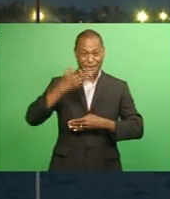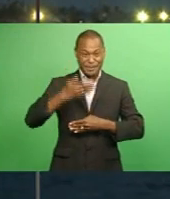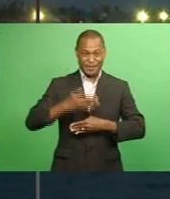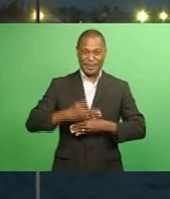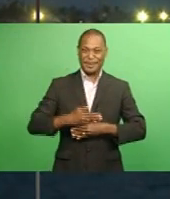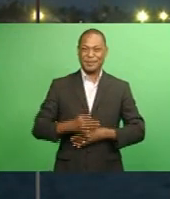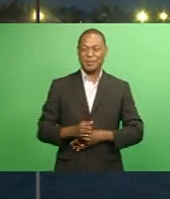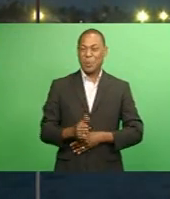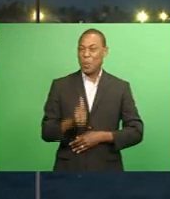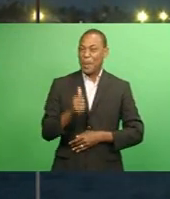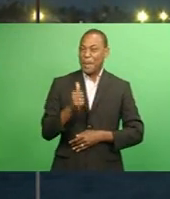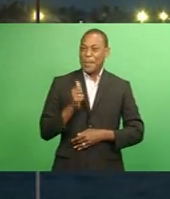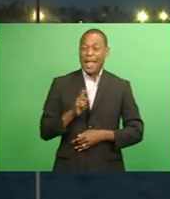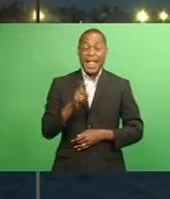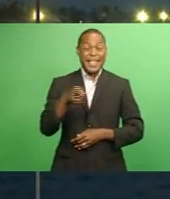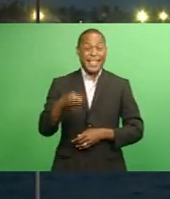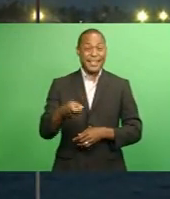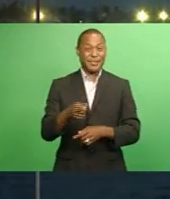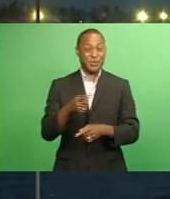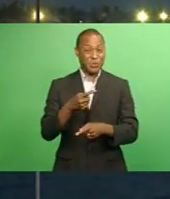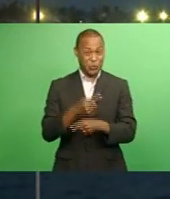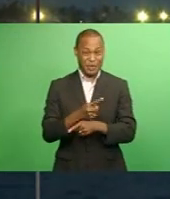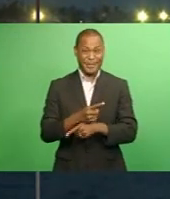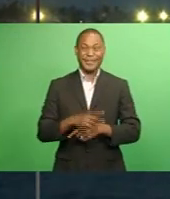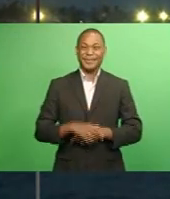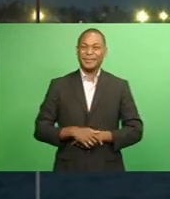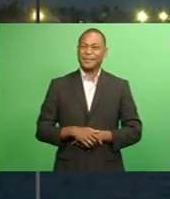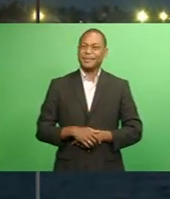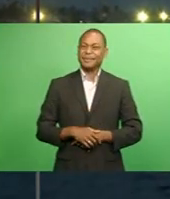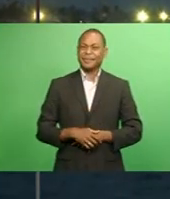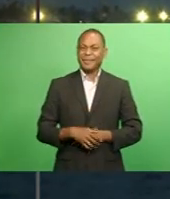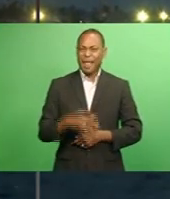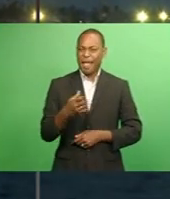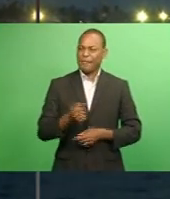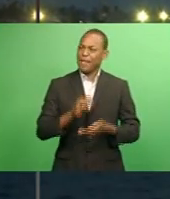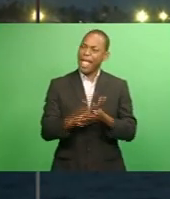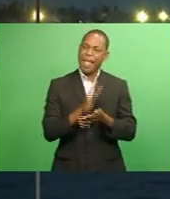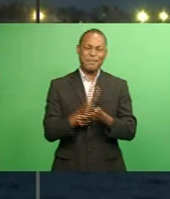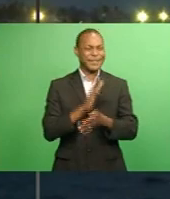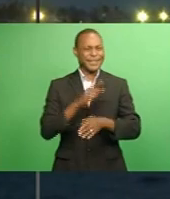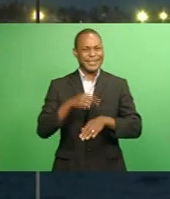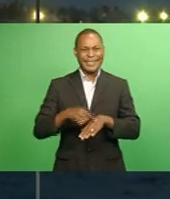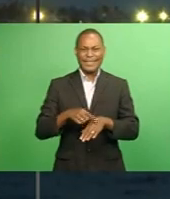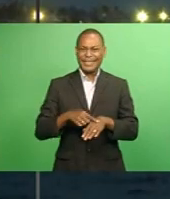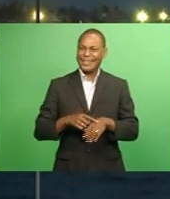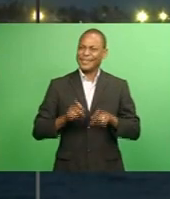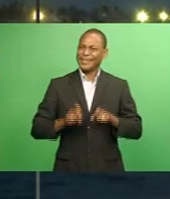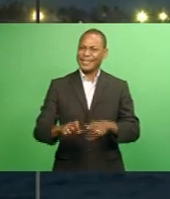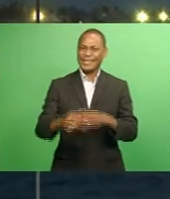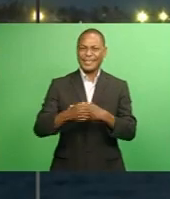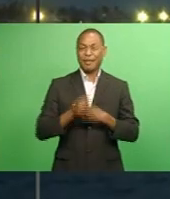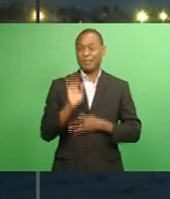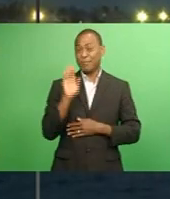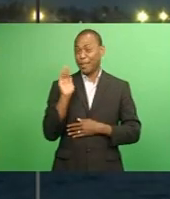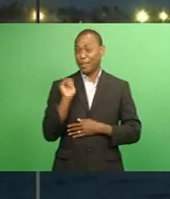be back again next week. Until then, have yourself a happy Easter. Stay safe and